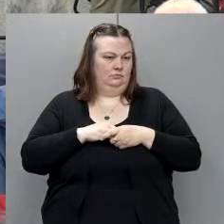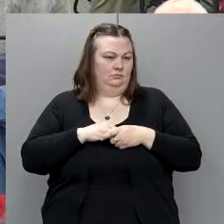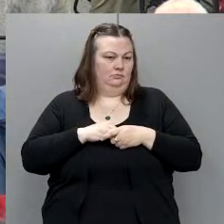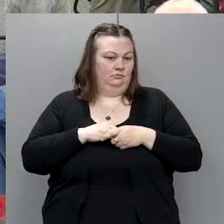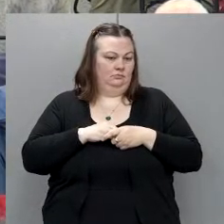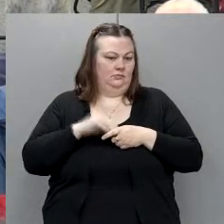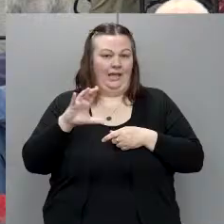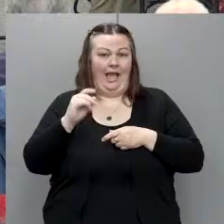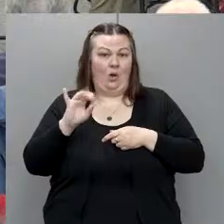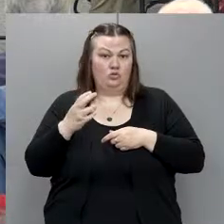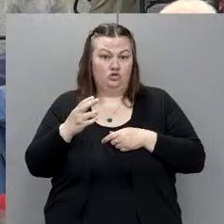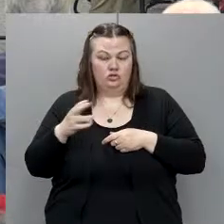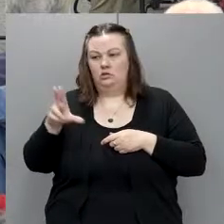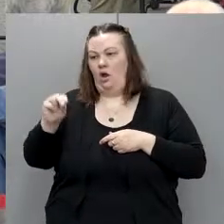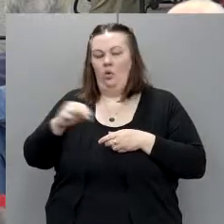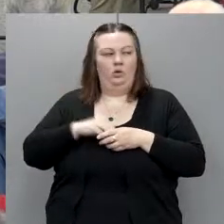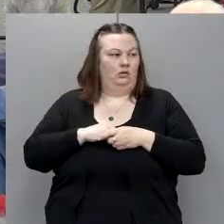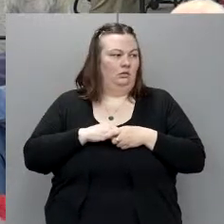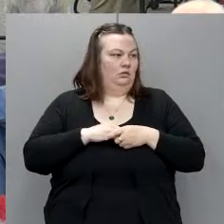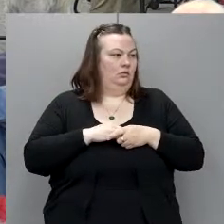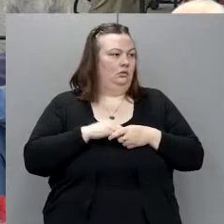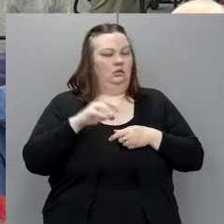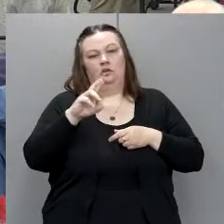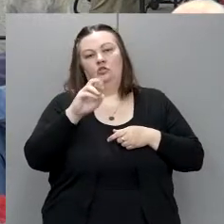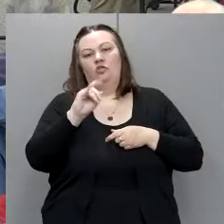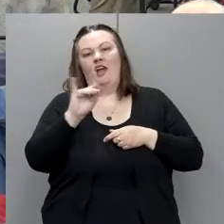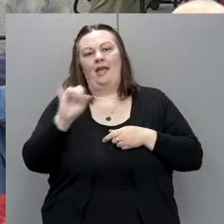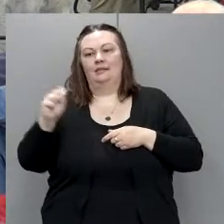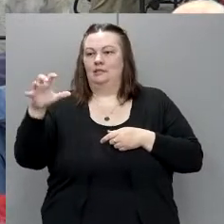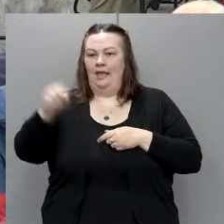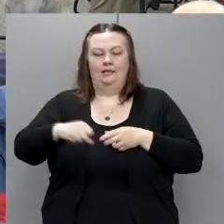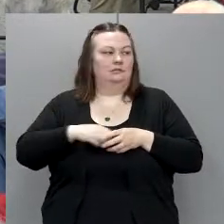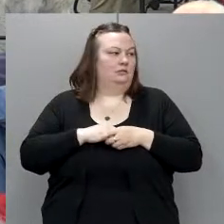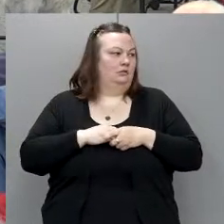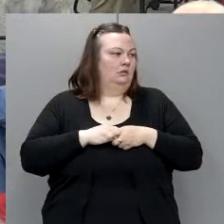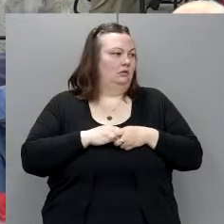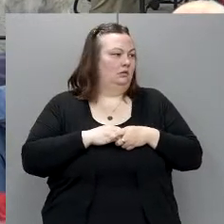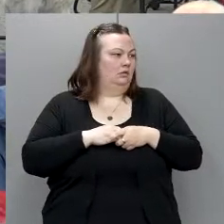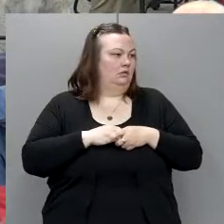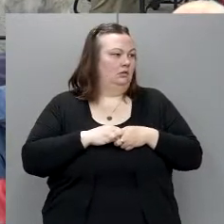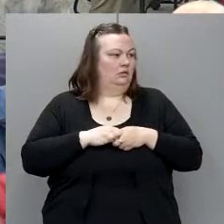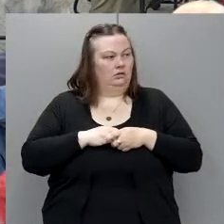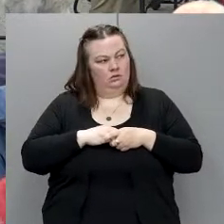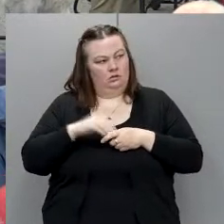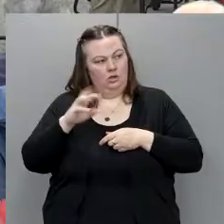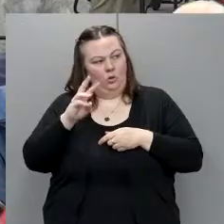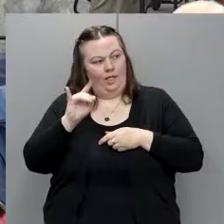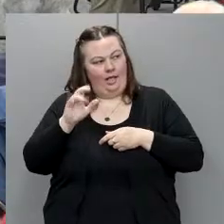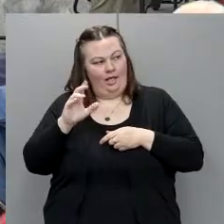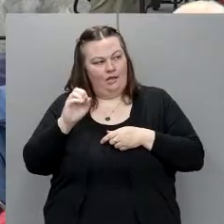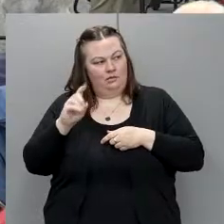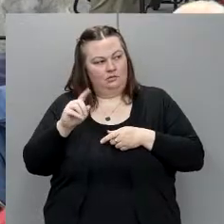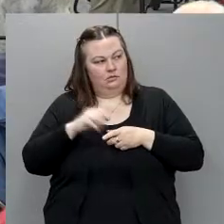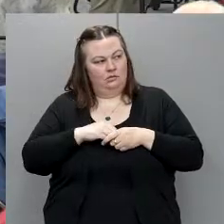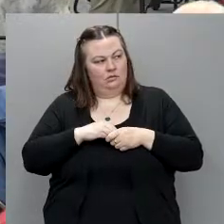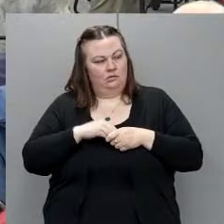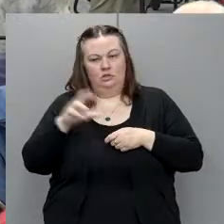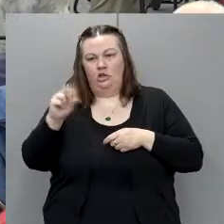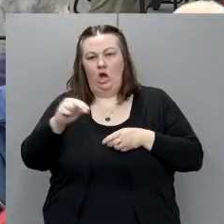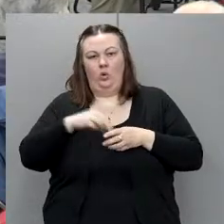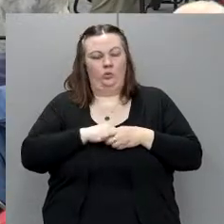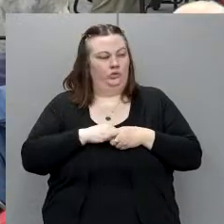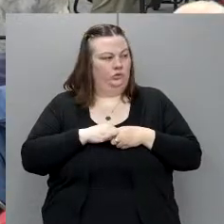Trustee Couch. No. Trustee Reyes. Yes. Trustee Wolcott.